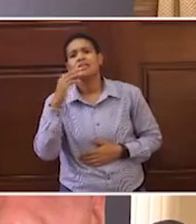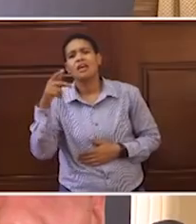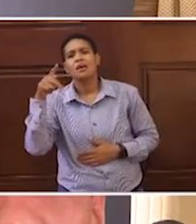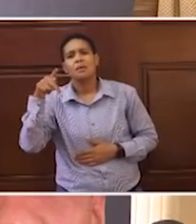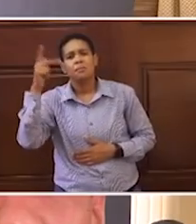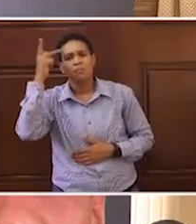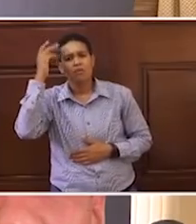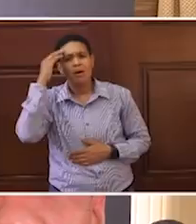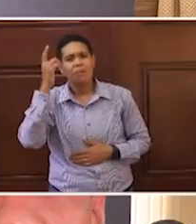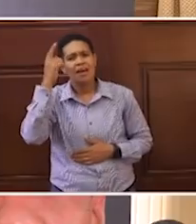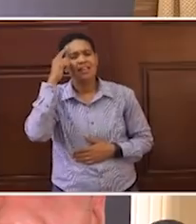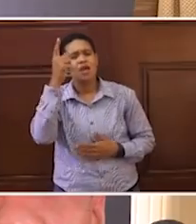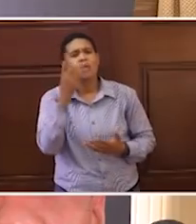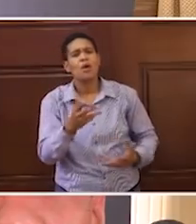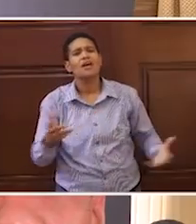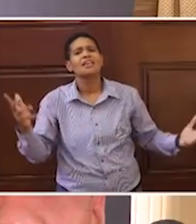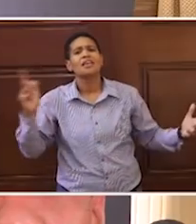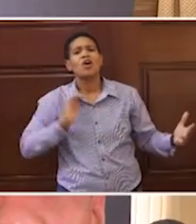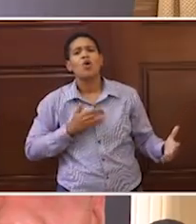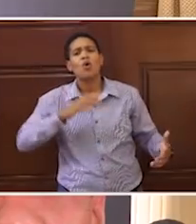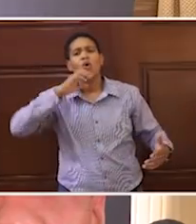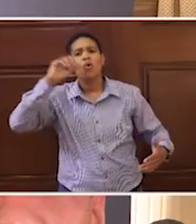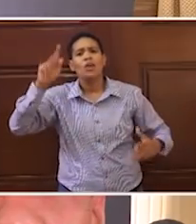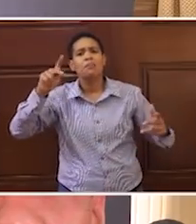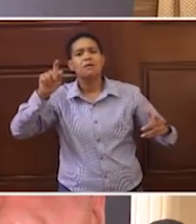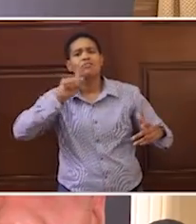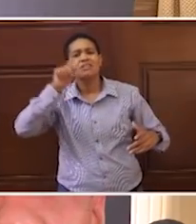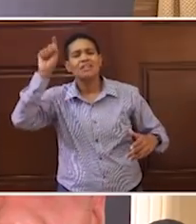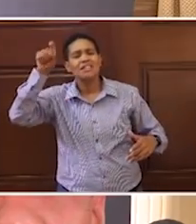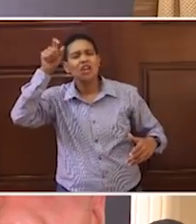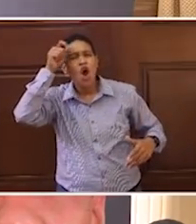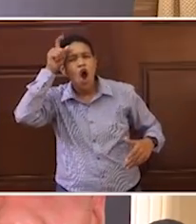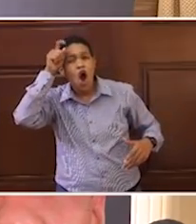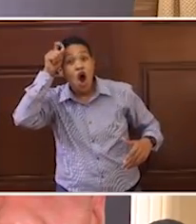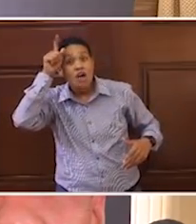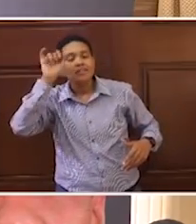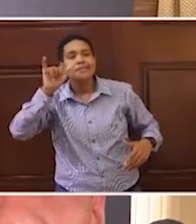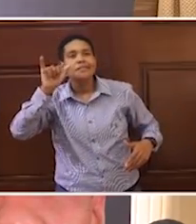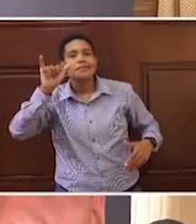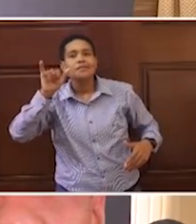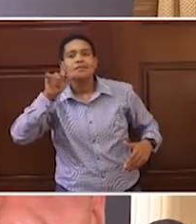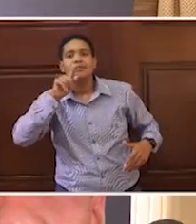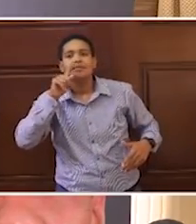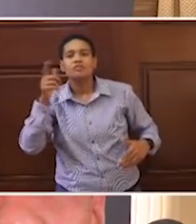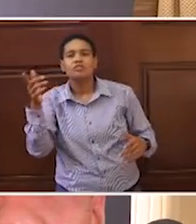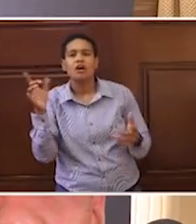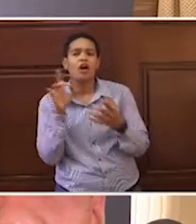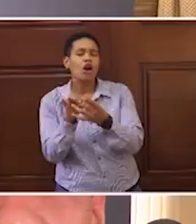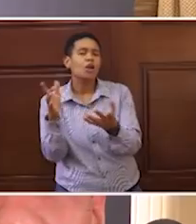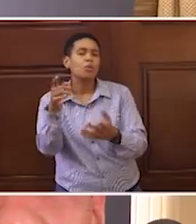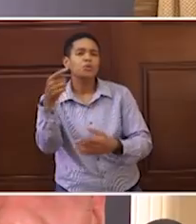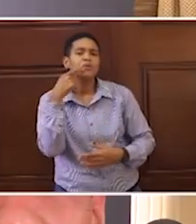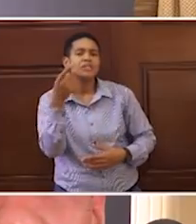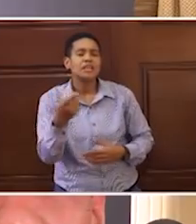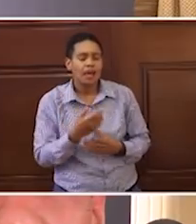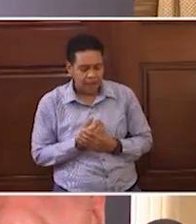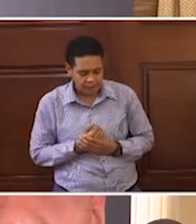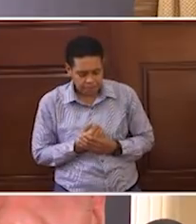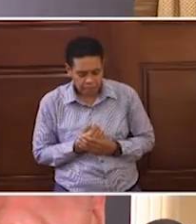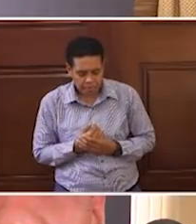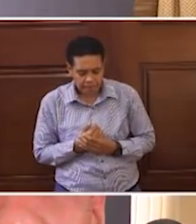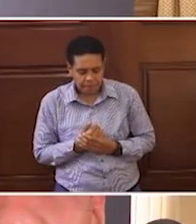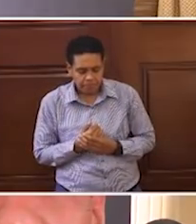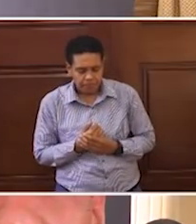I think one of the things that our older people need to understand, PM, and it builds on what you said, is